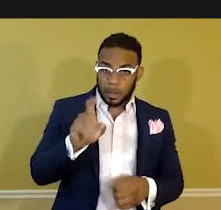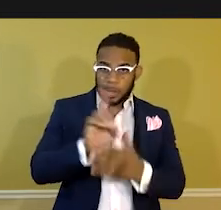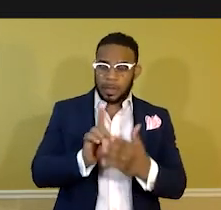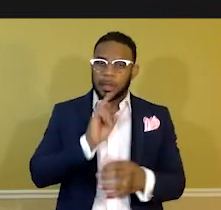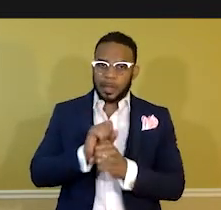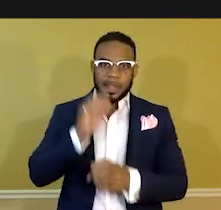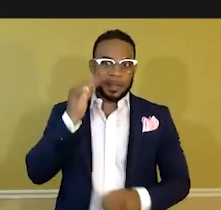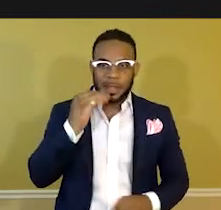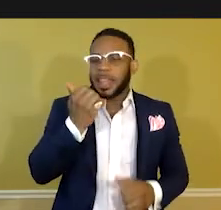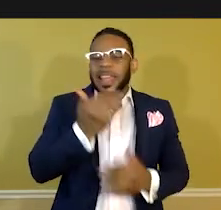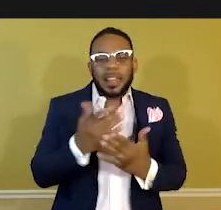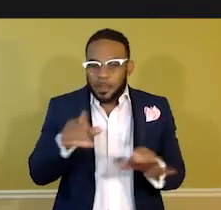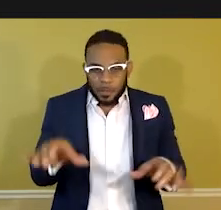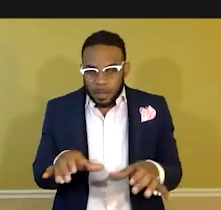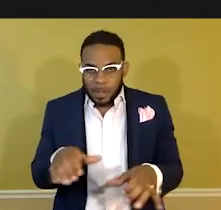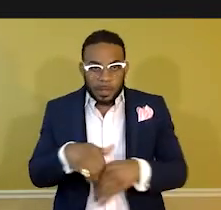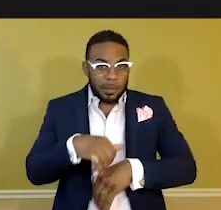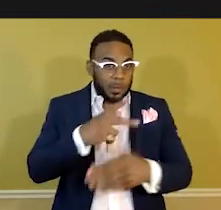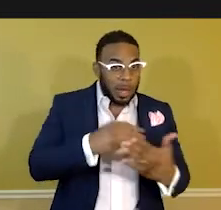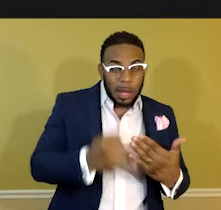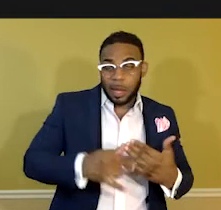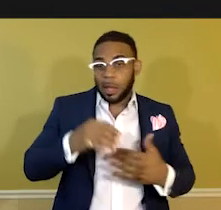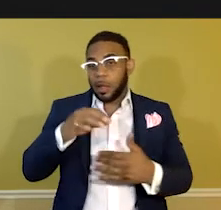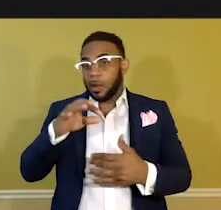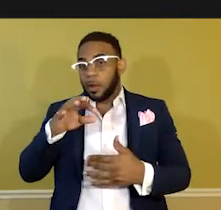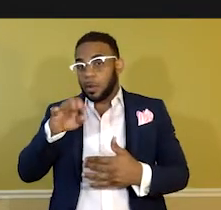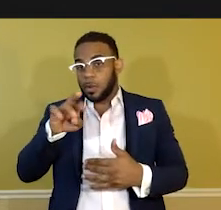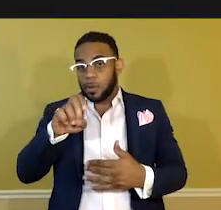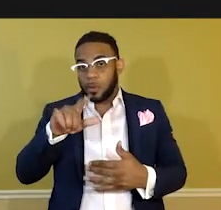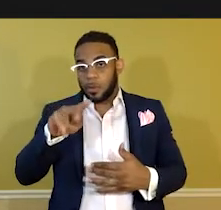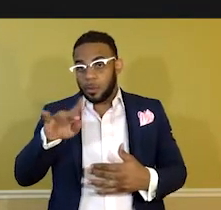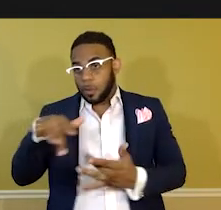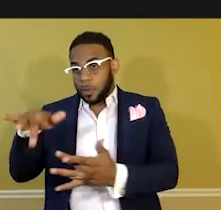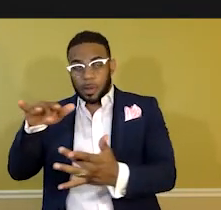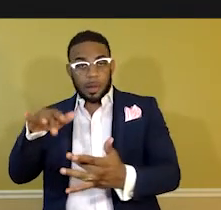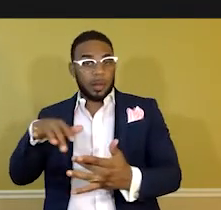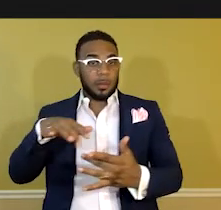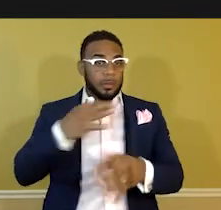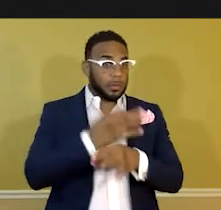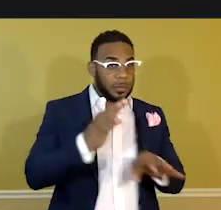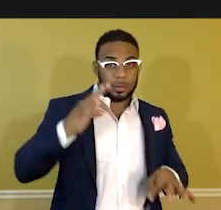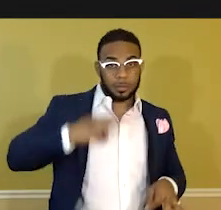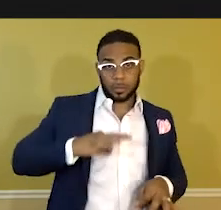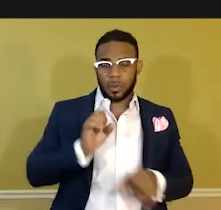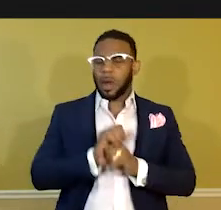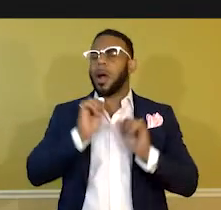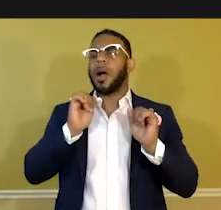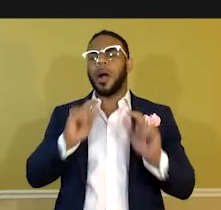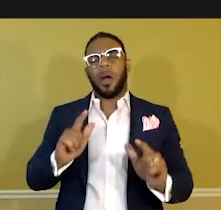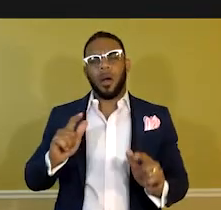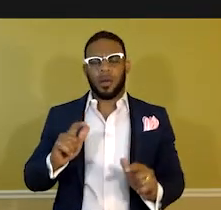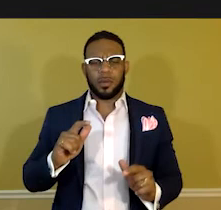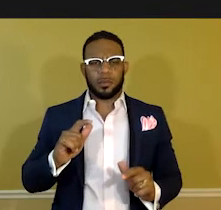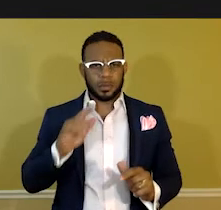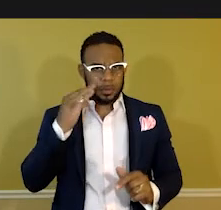is experience. Anything that you've done, any projects, any freelance projects that you've worked on, any pro bono work, that is all experience. Okay.